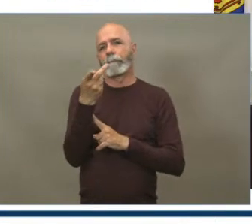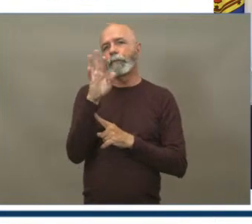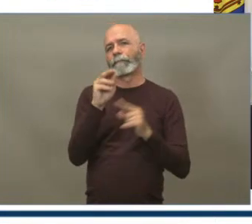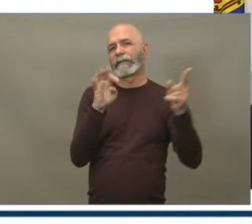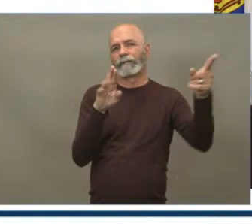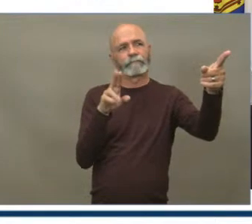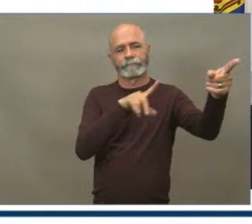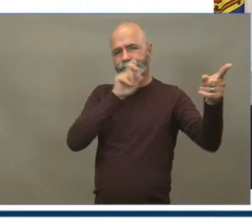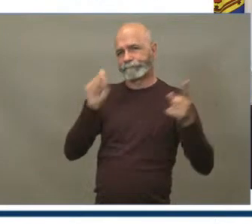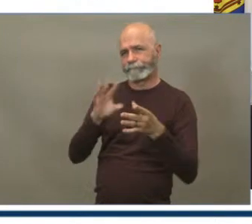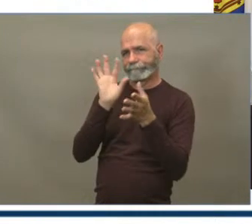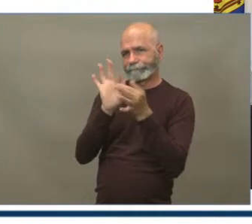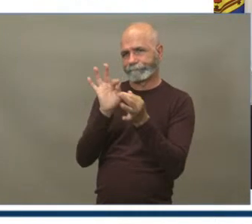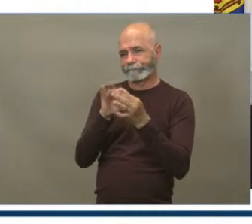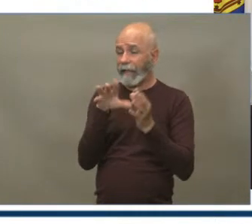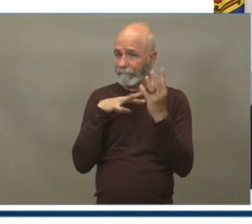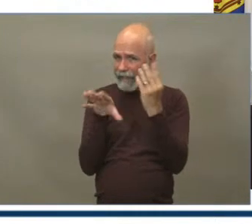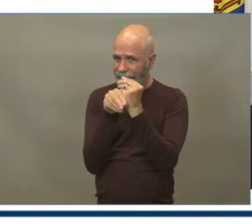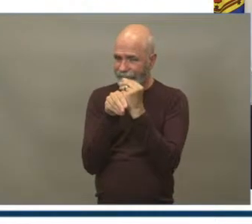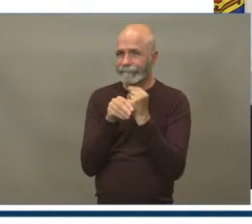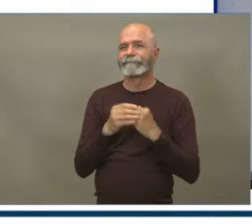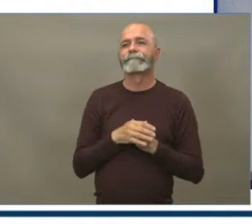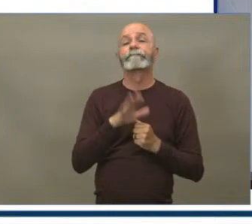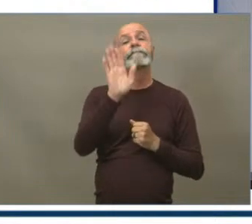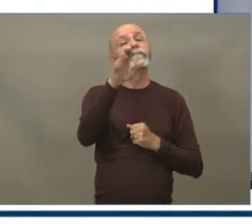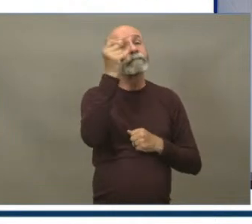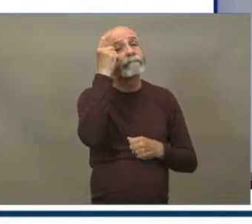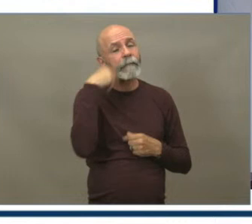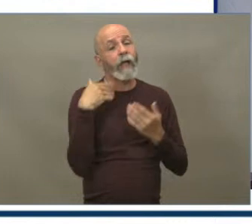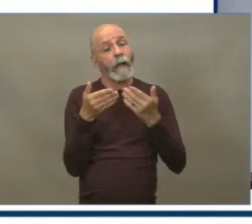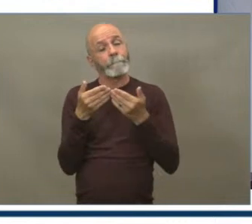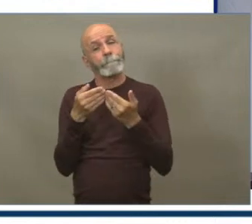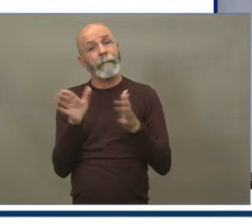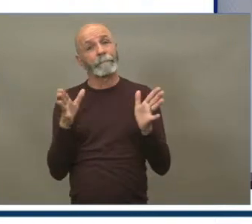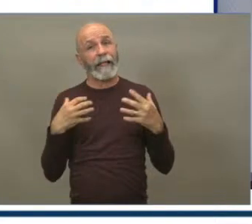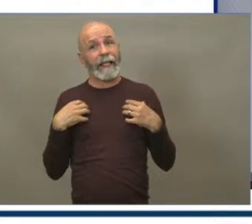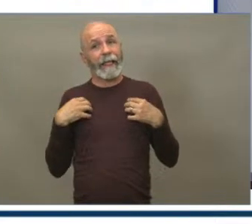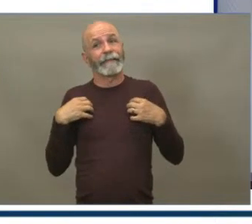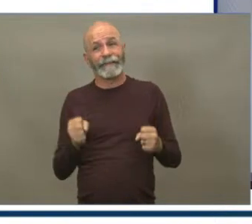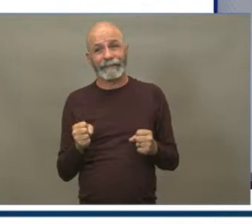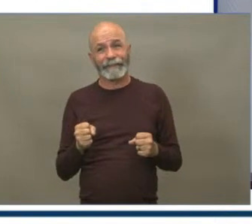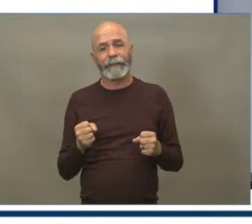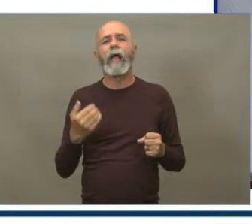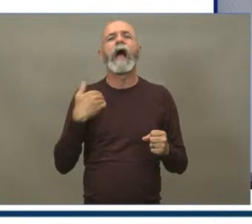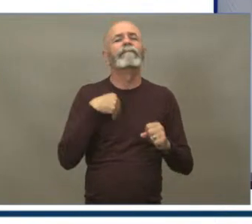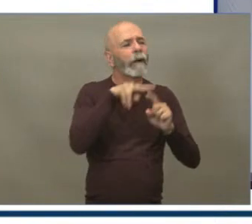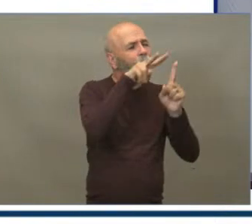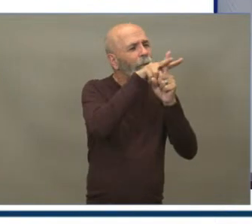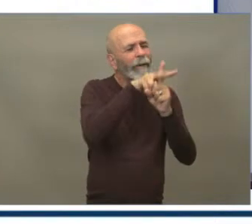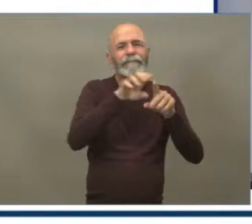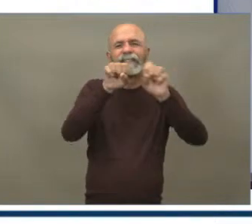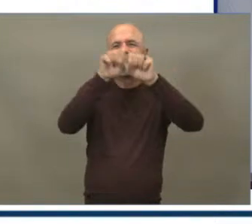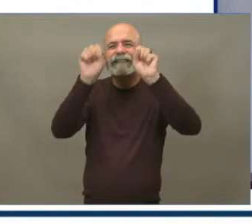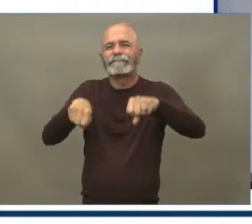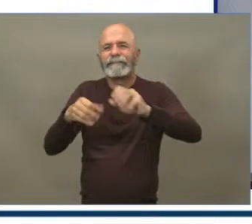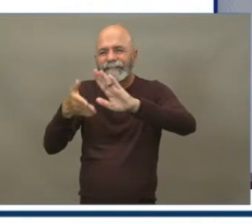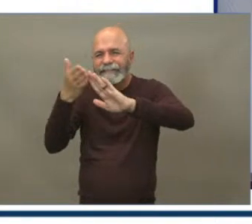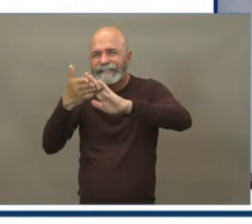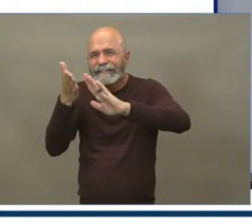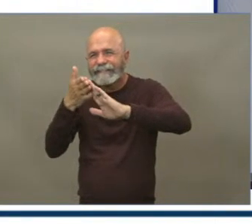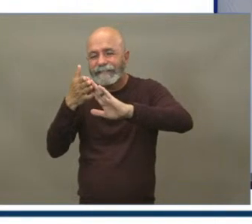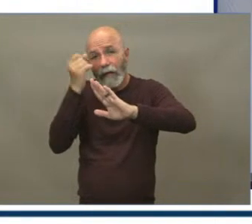here, which I fully support, what Public Health put together is that central booking system, and we do have to have guaranteed supply before we